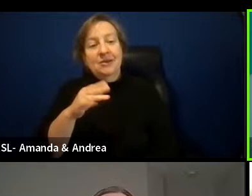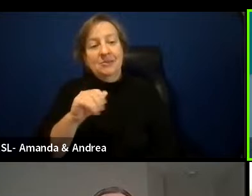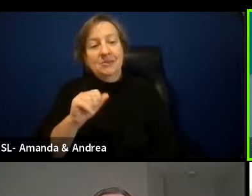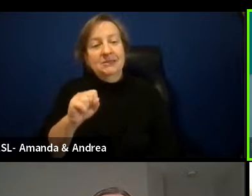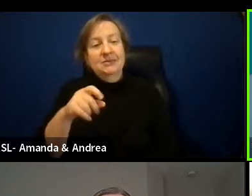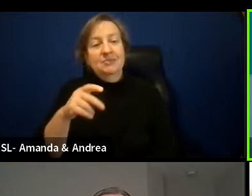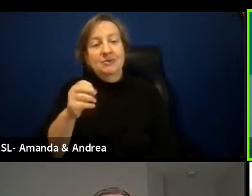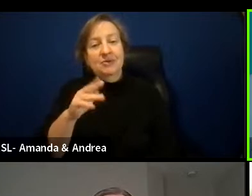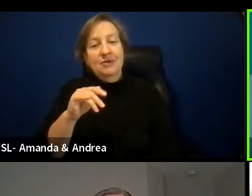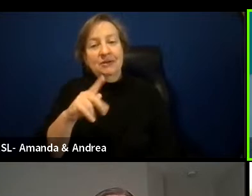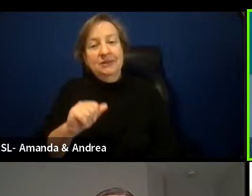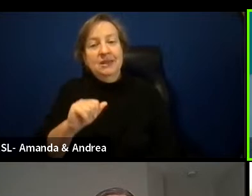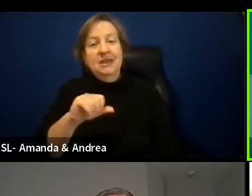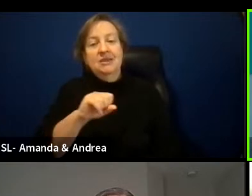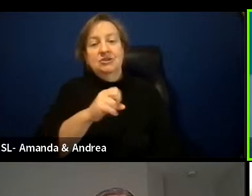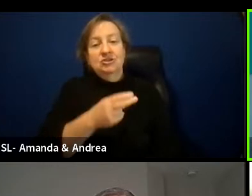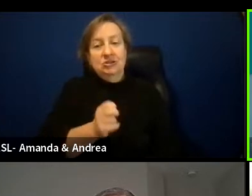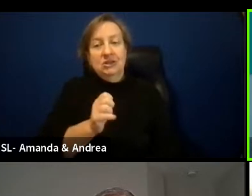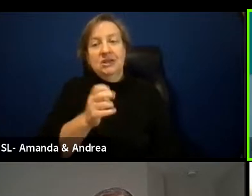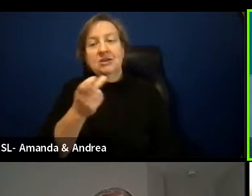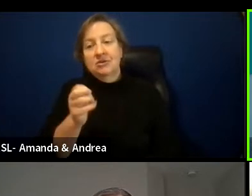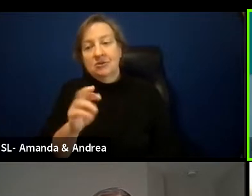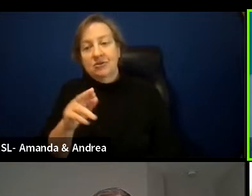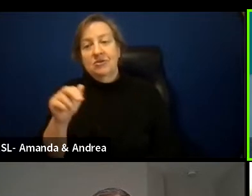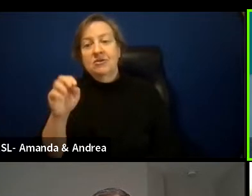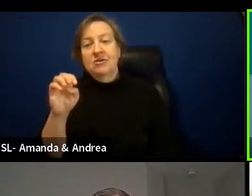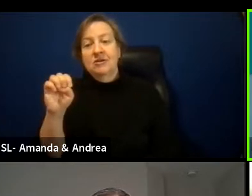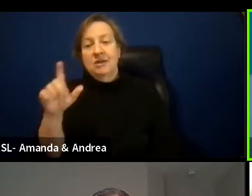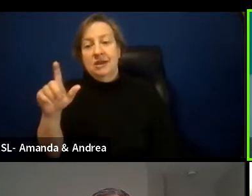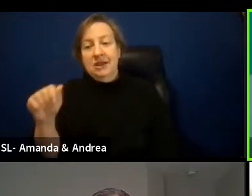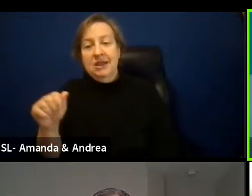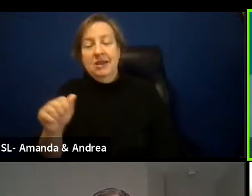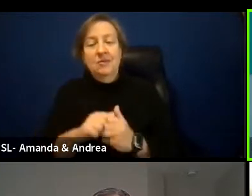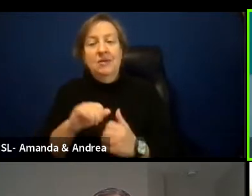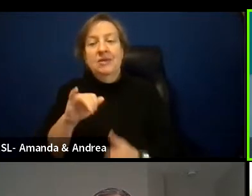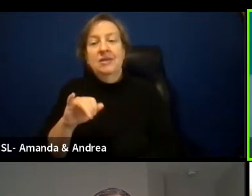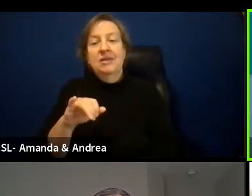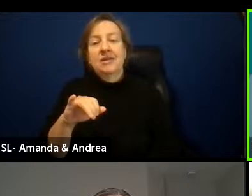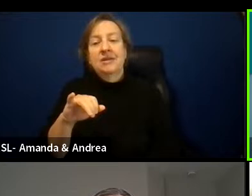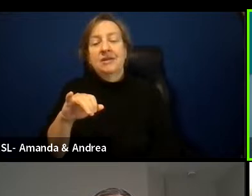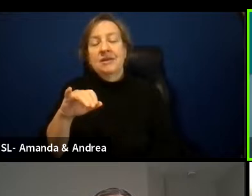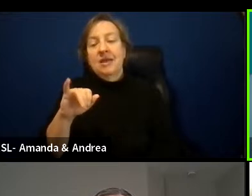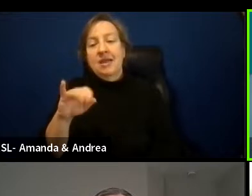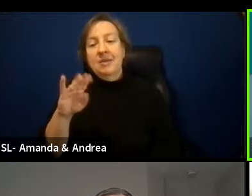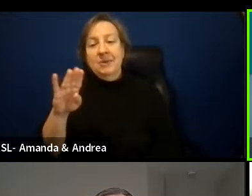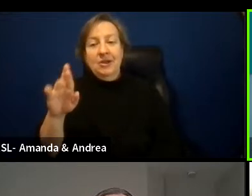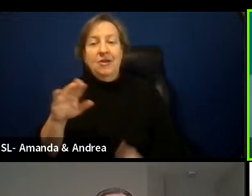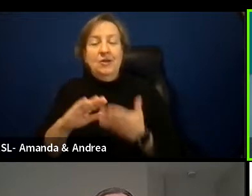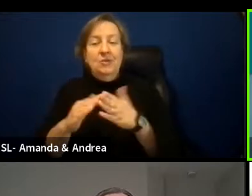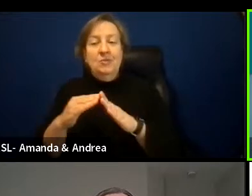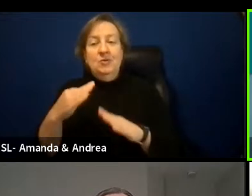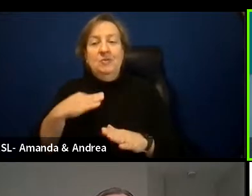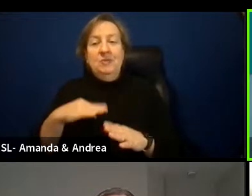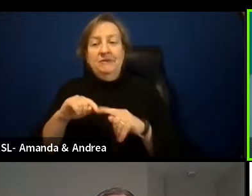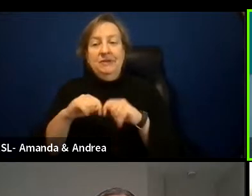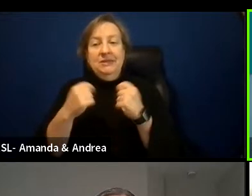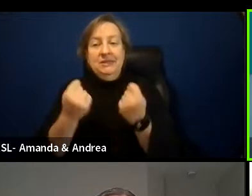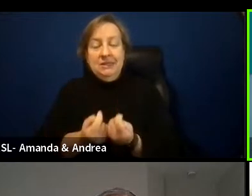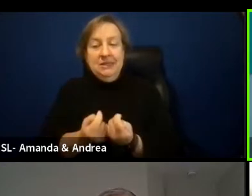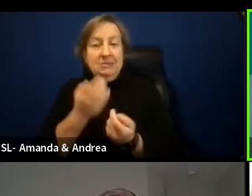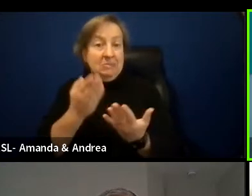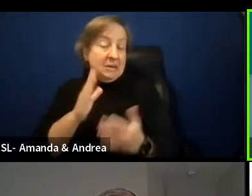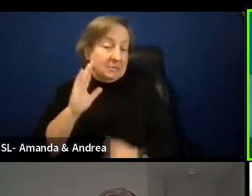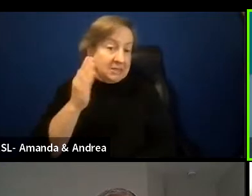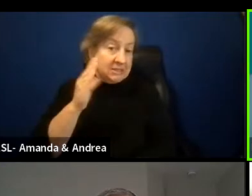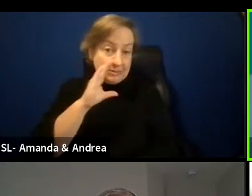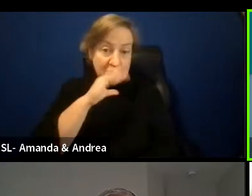use she, her, aya pronouns. I am also with the IBR Equity Team, Community Benefits Team. And it might sound strange,